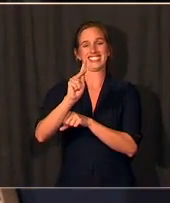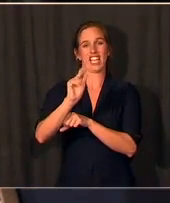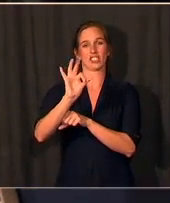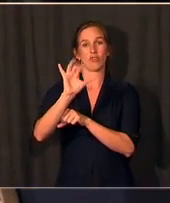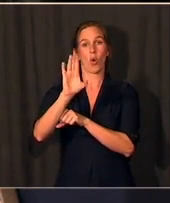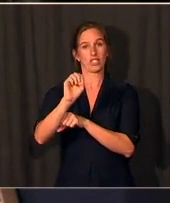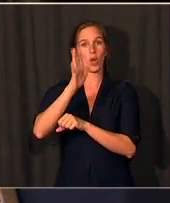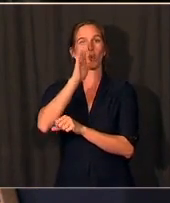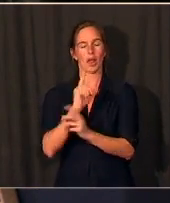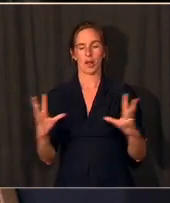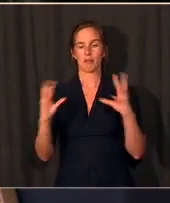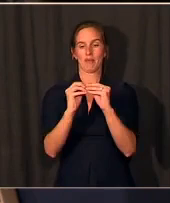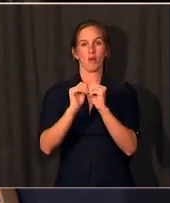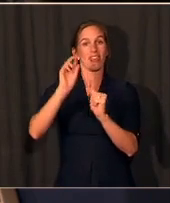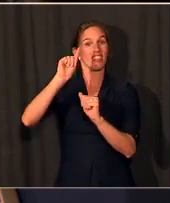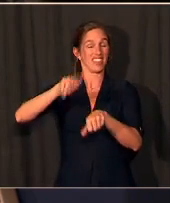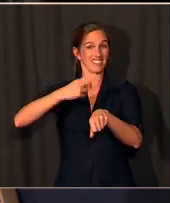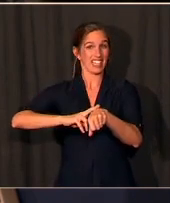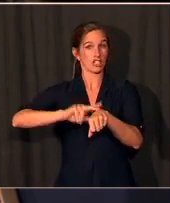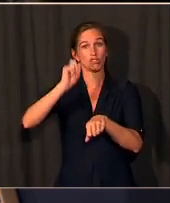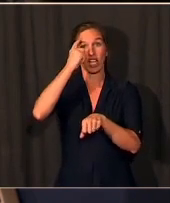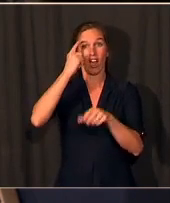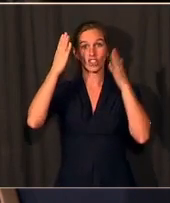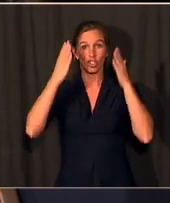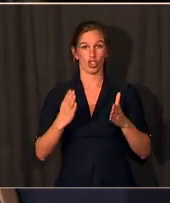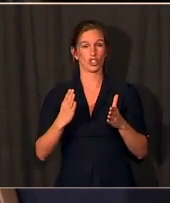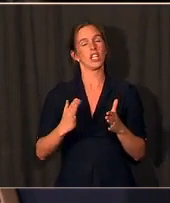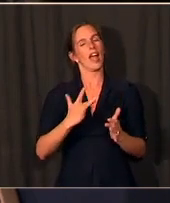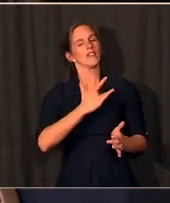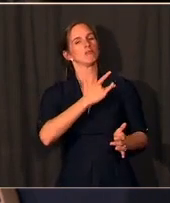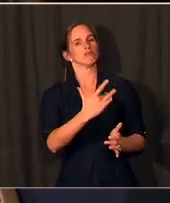nation's governors in our regular conference call this Monday.